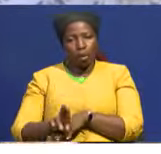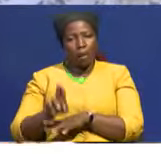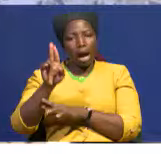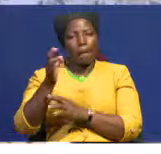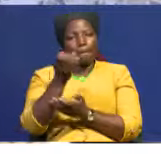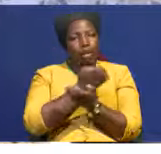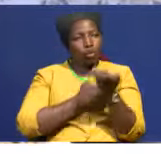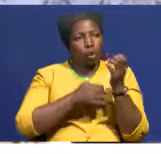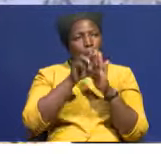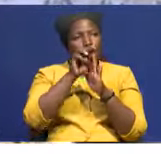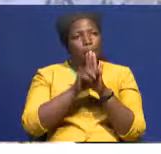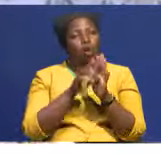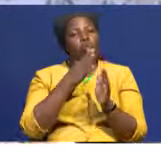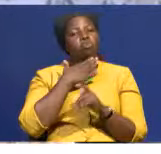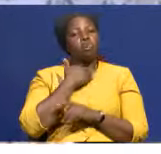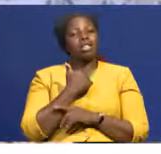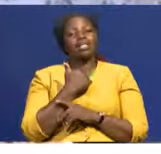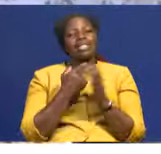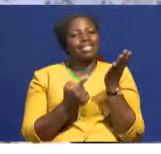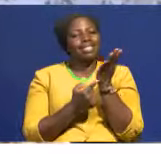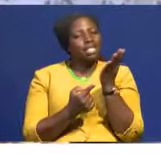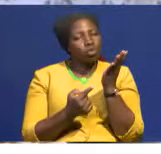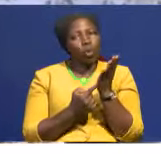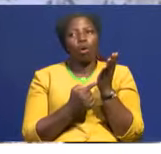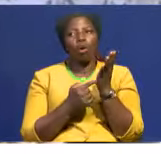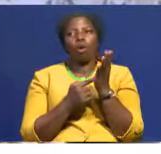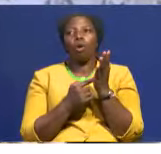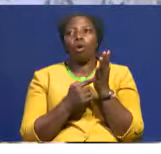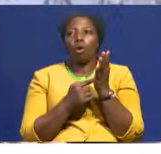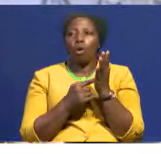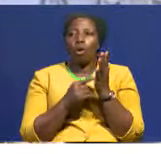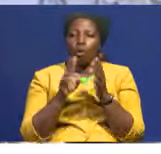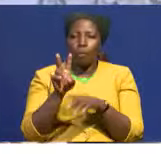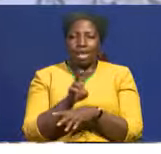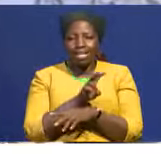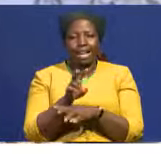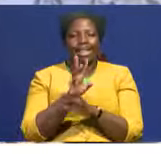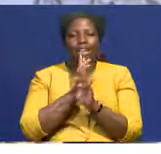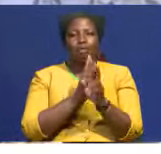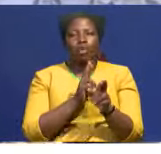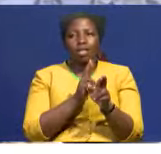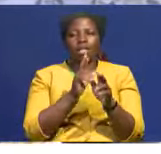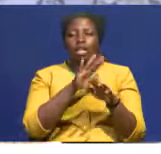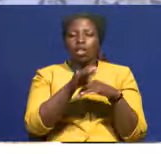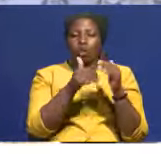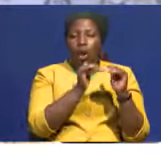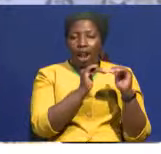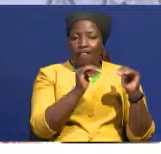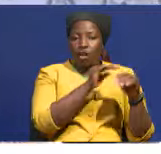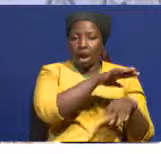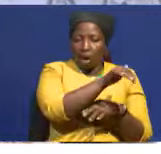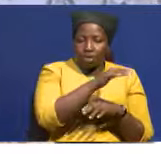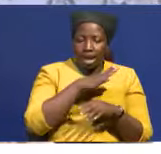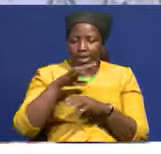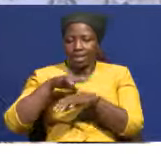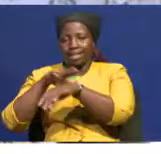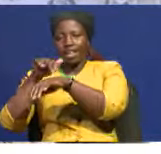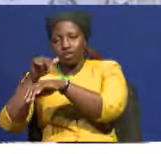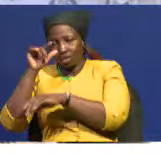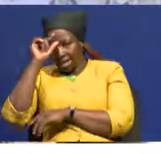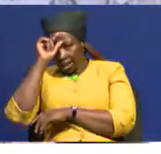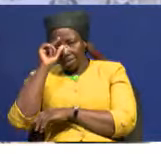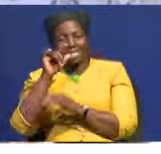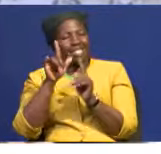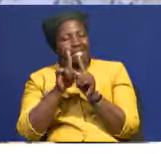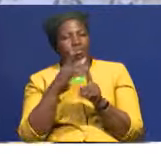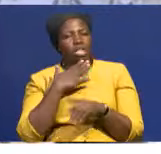automated monitoring, evaluation and reporting framework at all levels, at the levels of the national government, at the levels also of the county governments. We